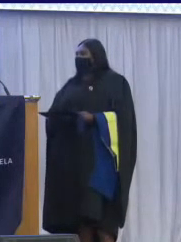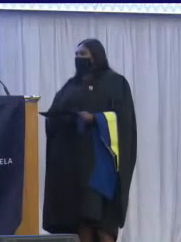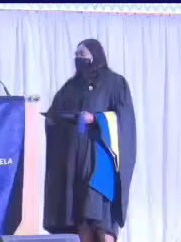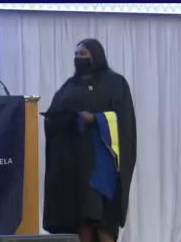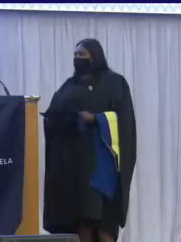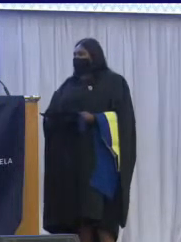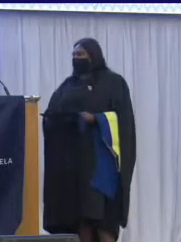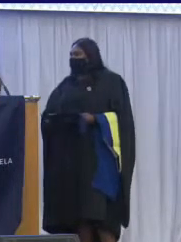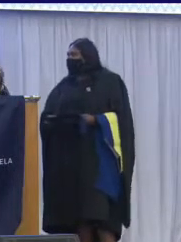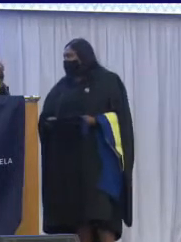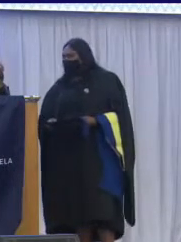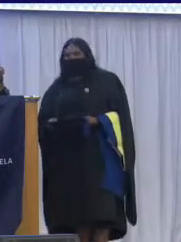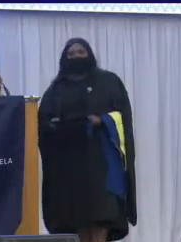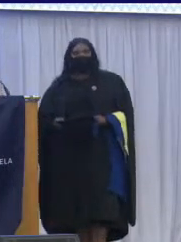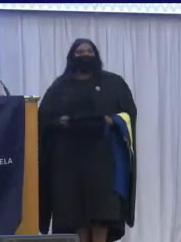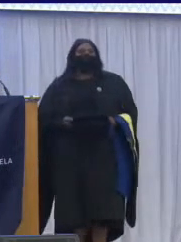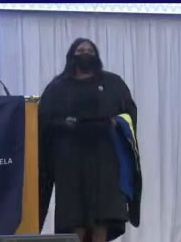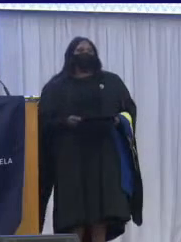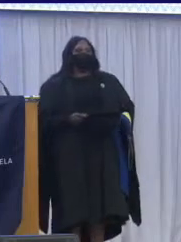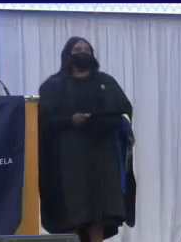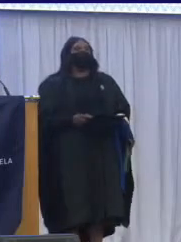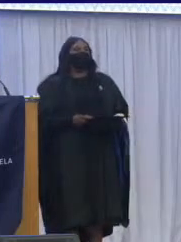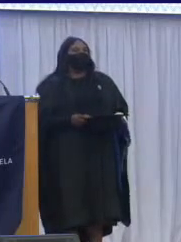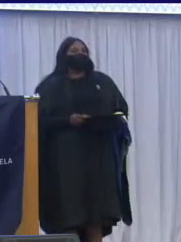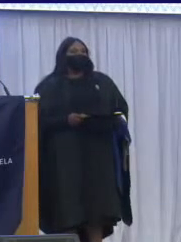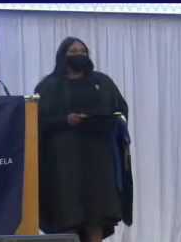Fundiswa Khala,